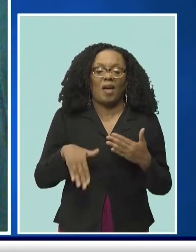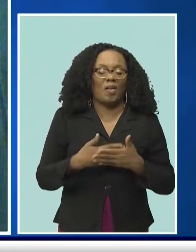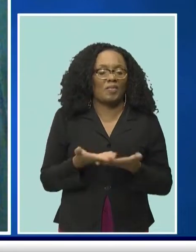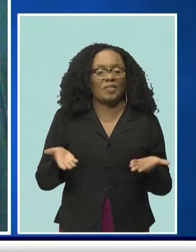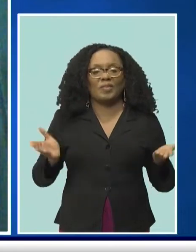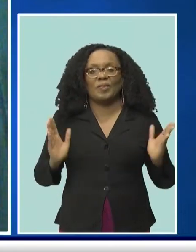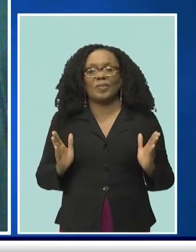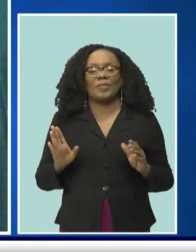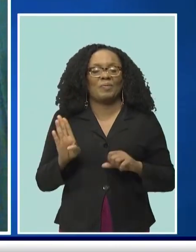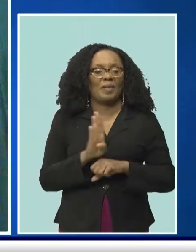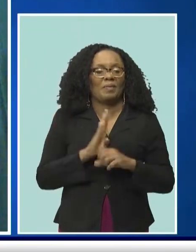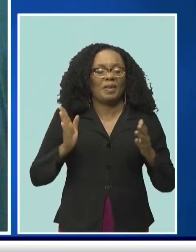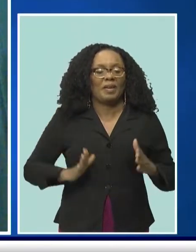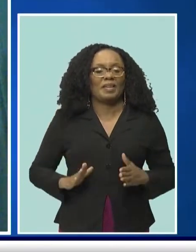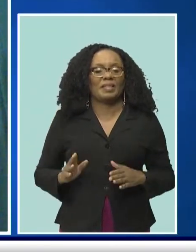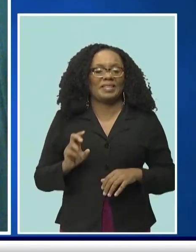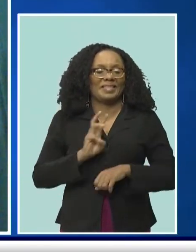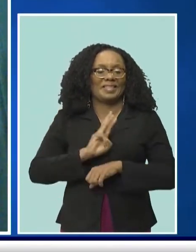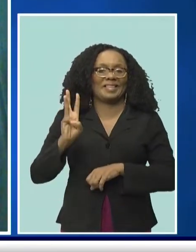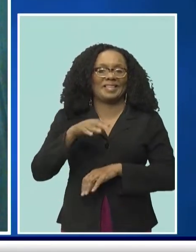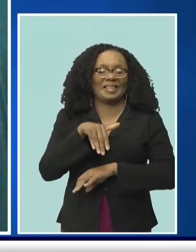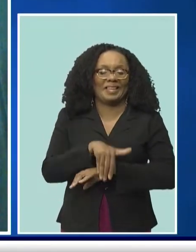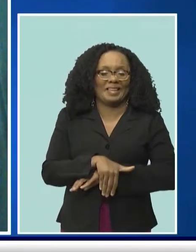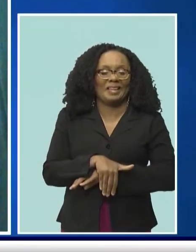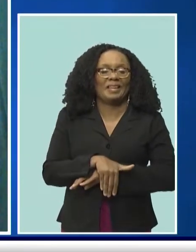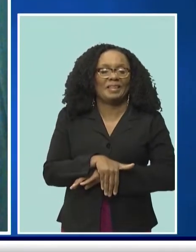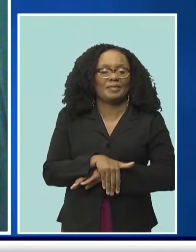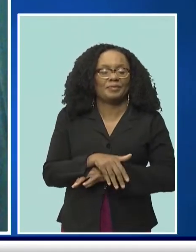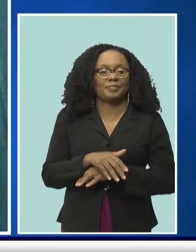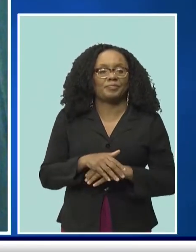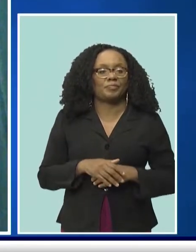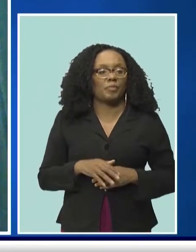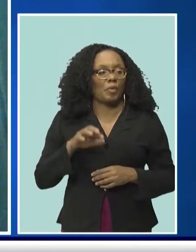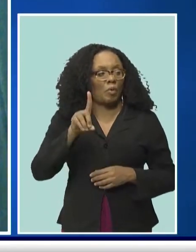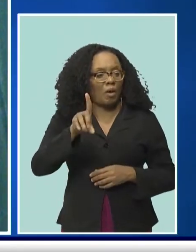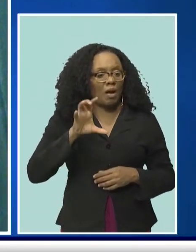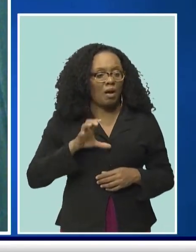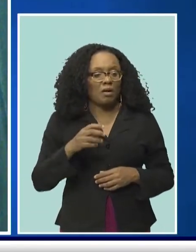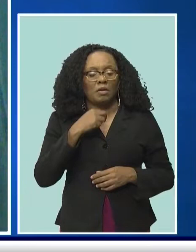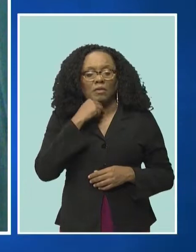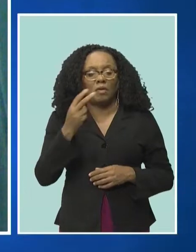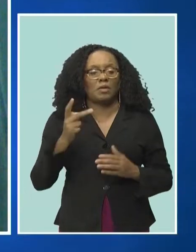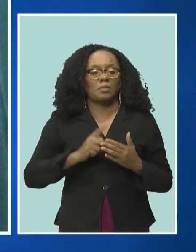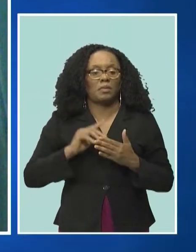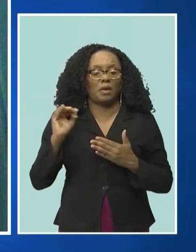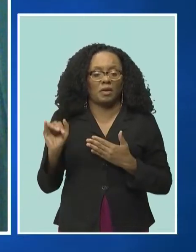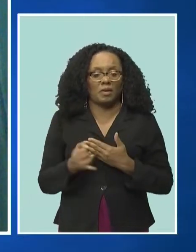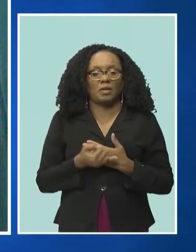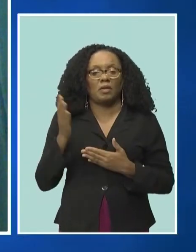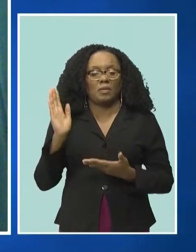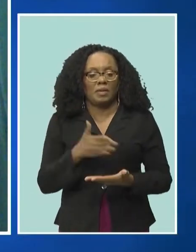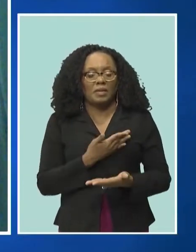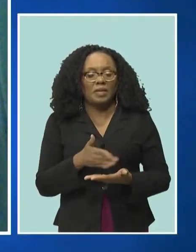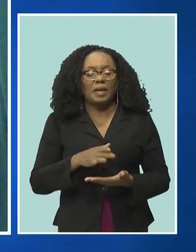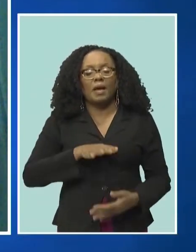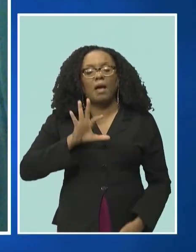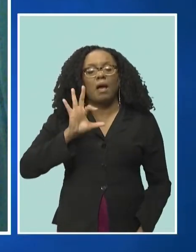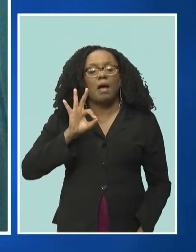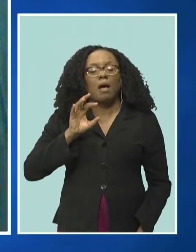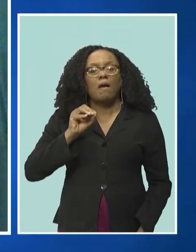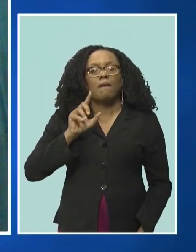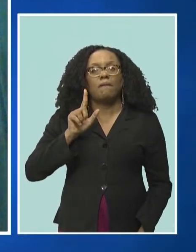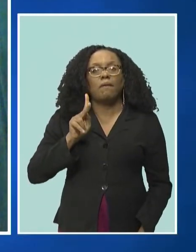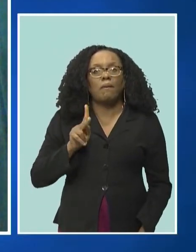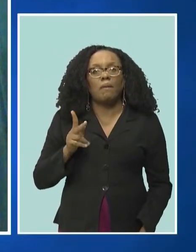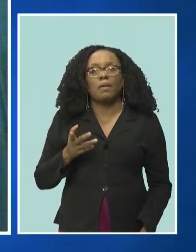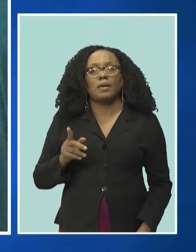come down 6 p.m. and the 100 Voice Project will be performing folk songs, for example, songs